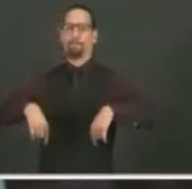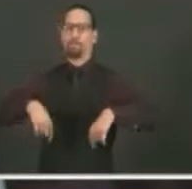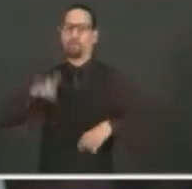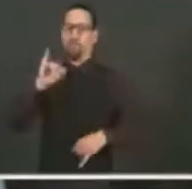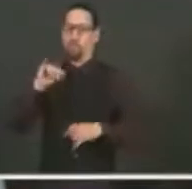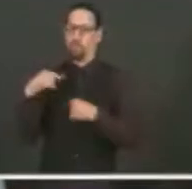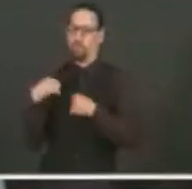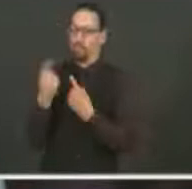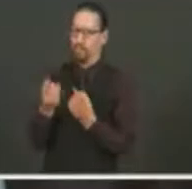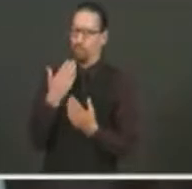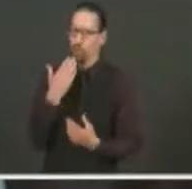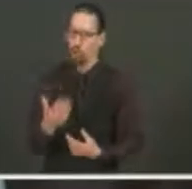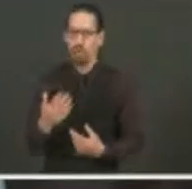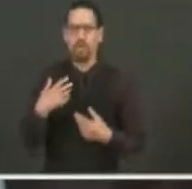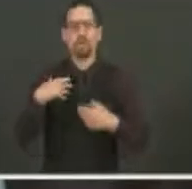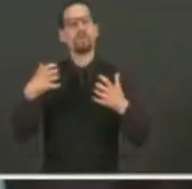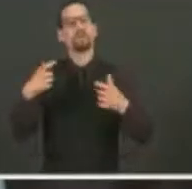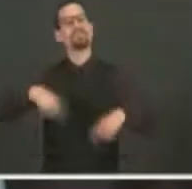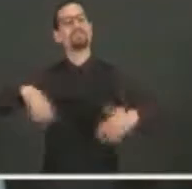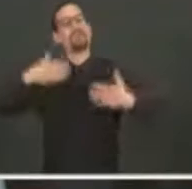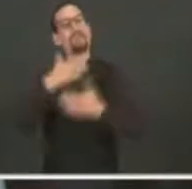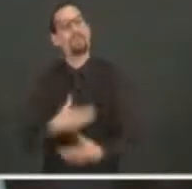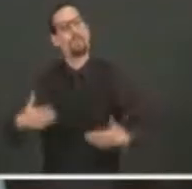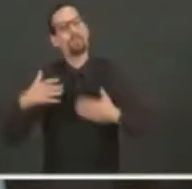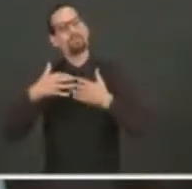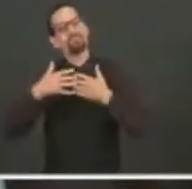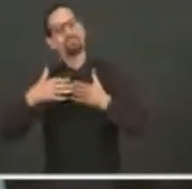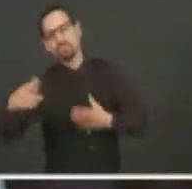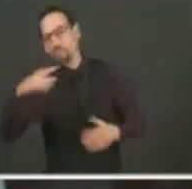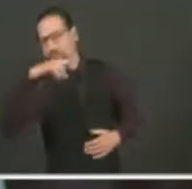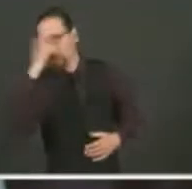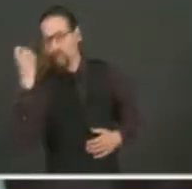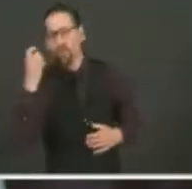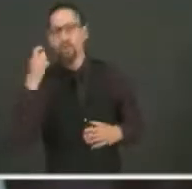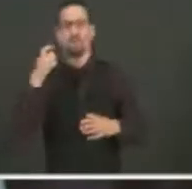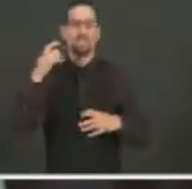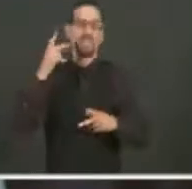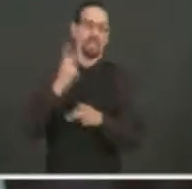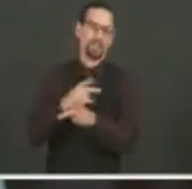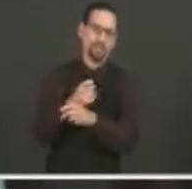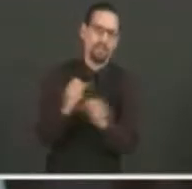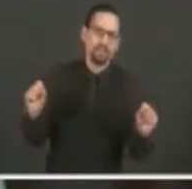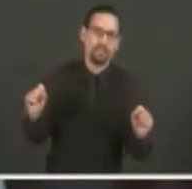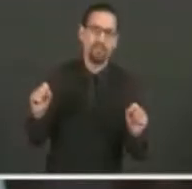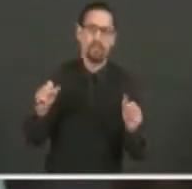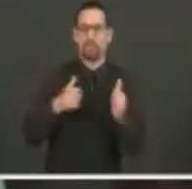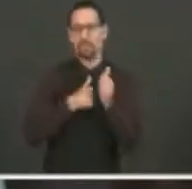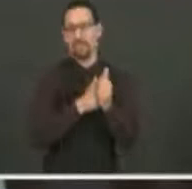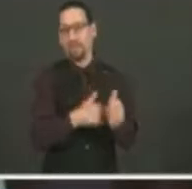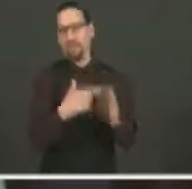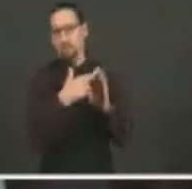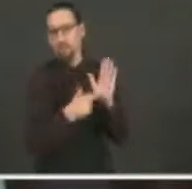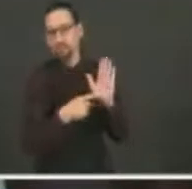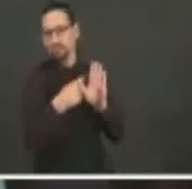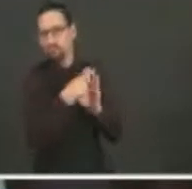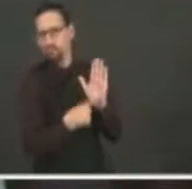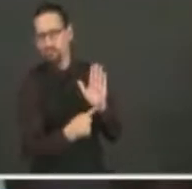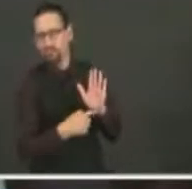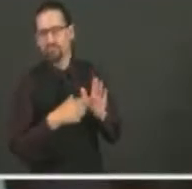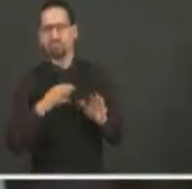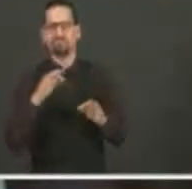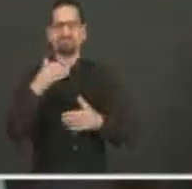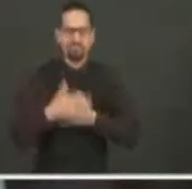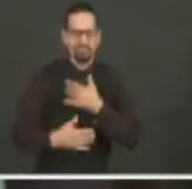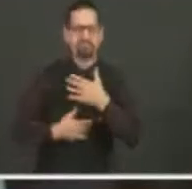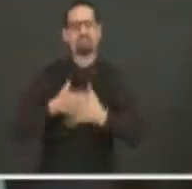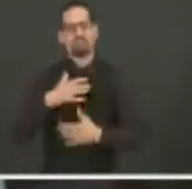to work and do it safely if we just really try to follow the rules. And by the way, I will